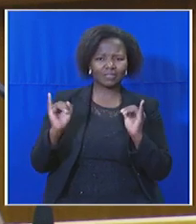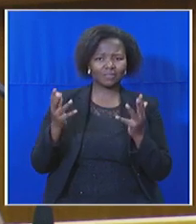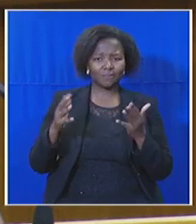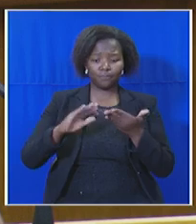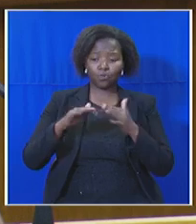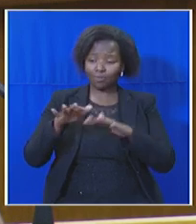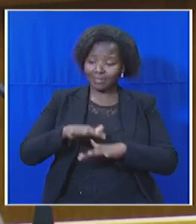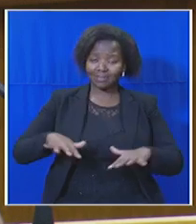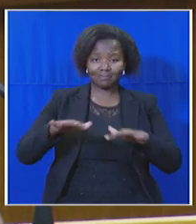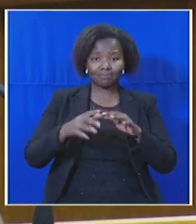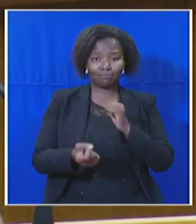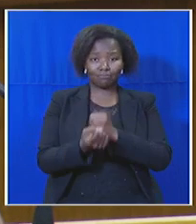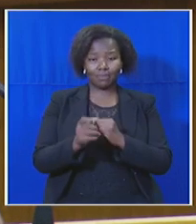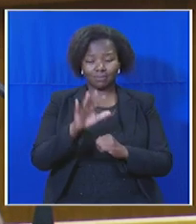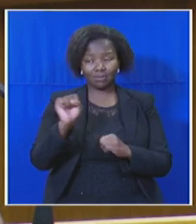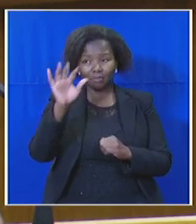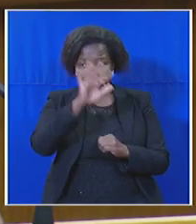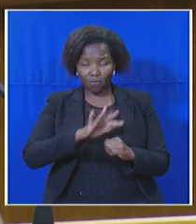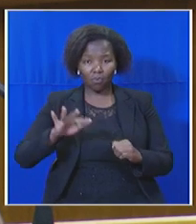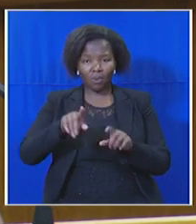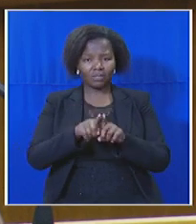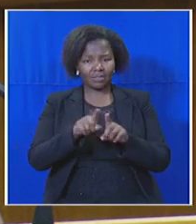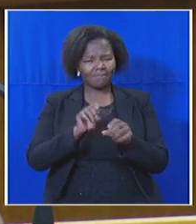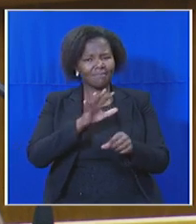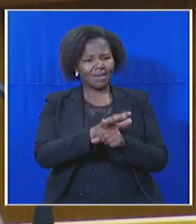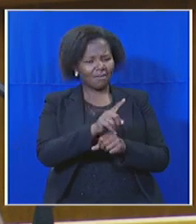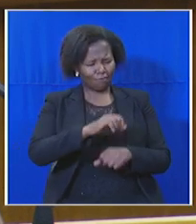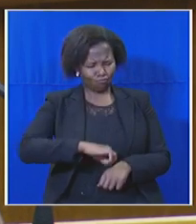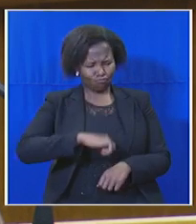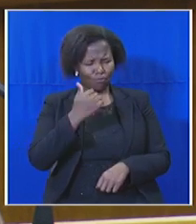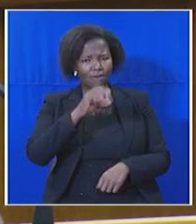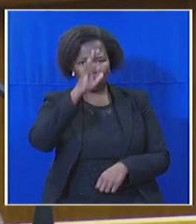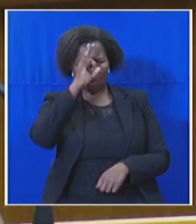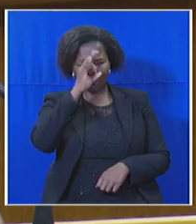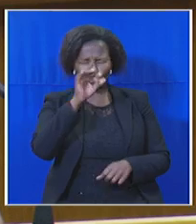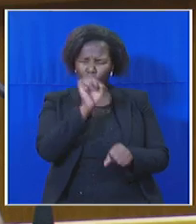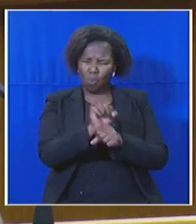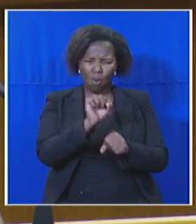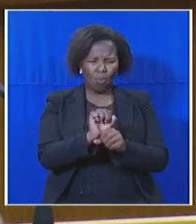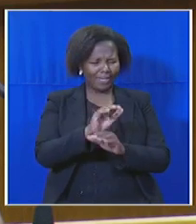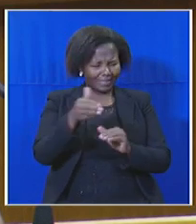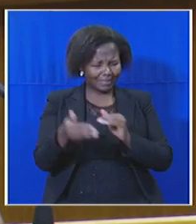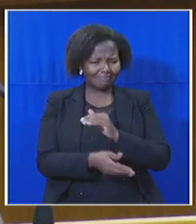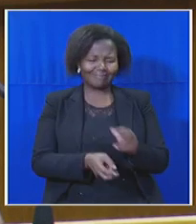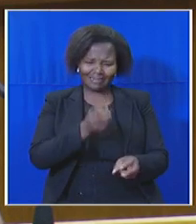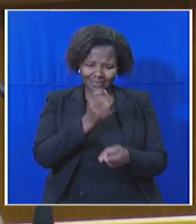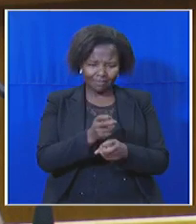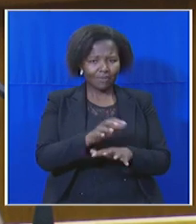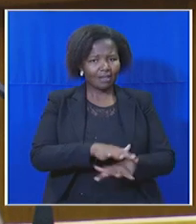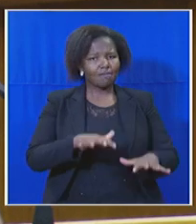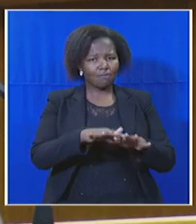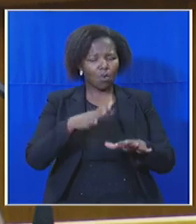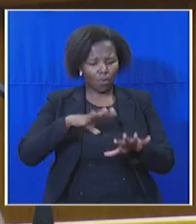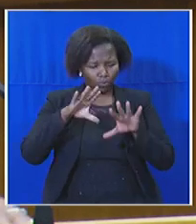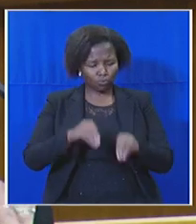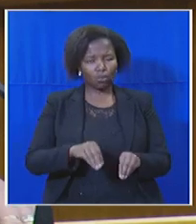around the country, and it equally affects those brave police officers who work tirelessly in the most difficult of circumstances to fight it. What